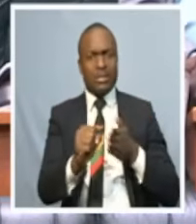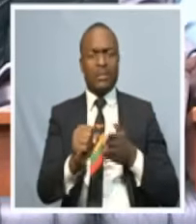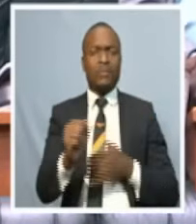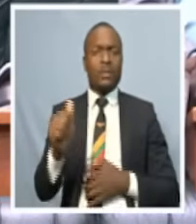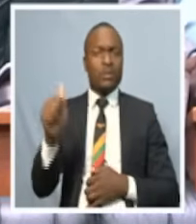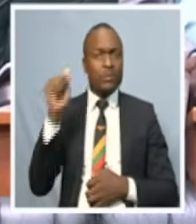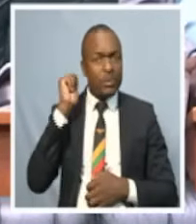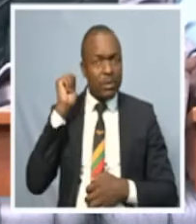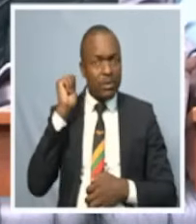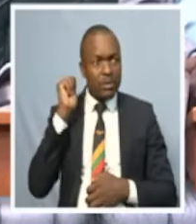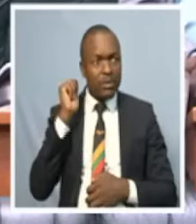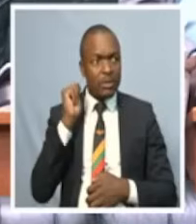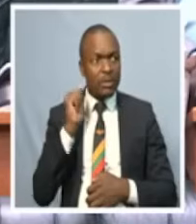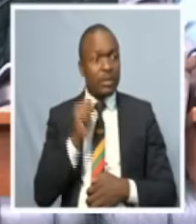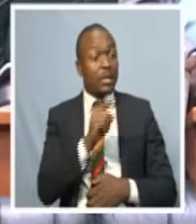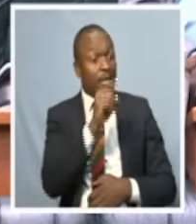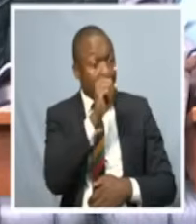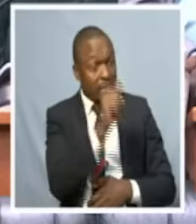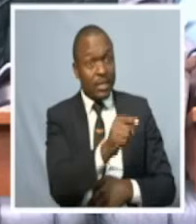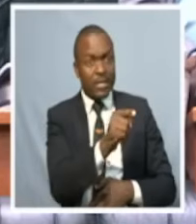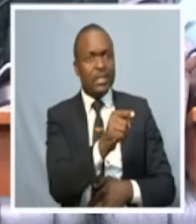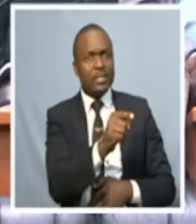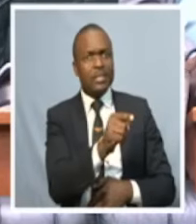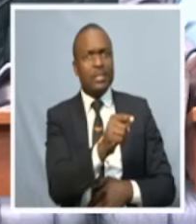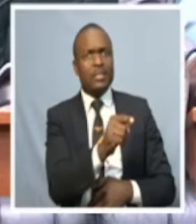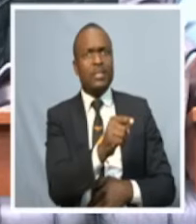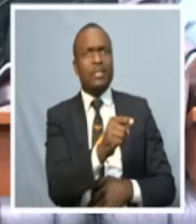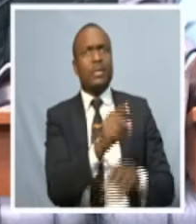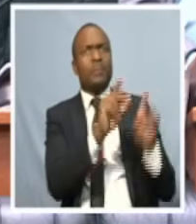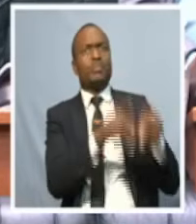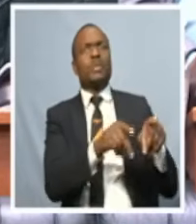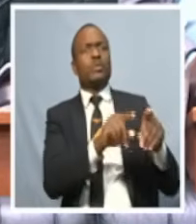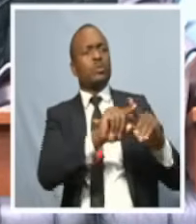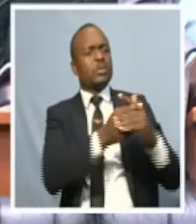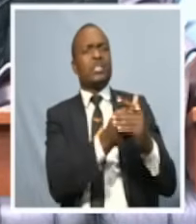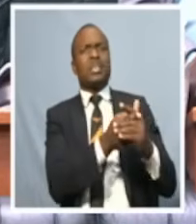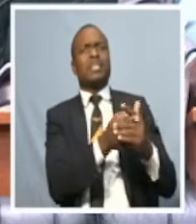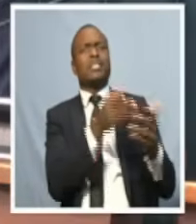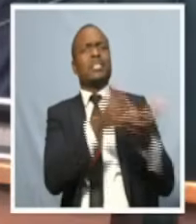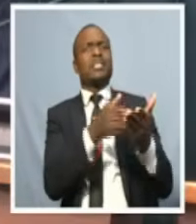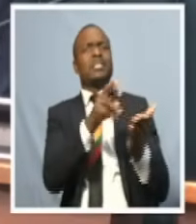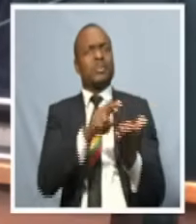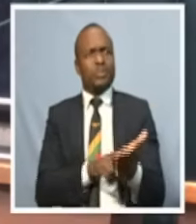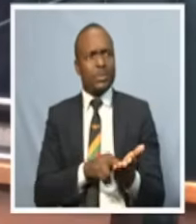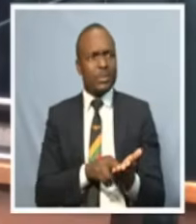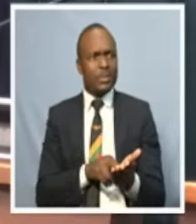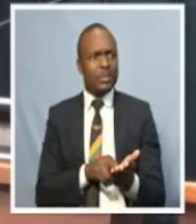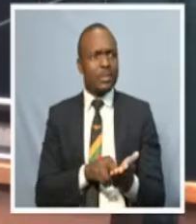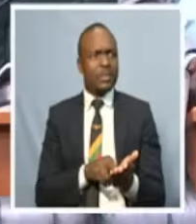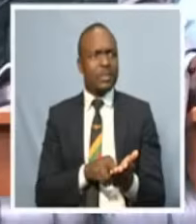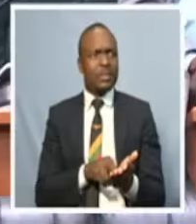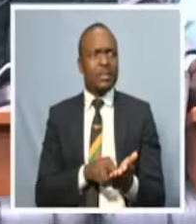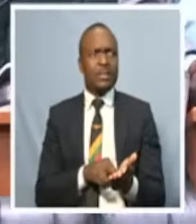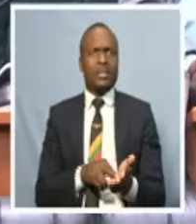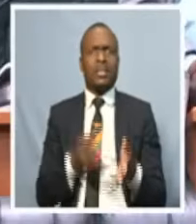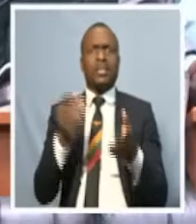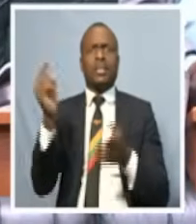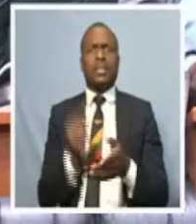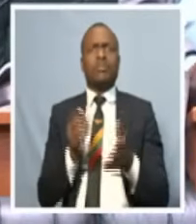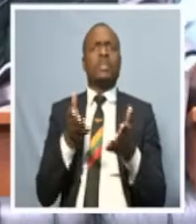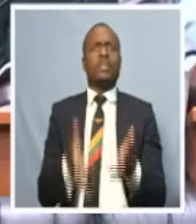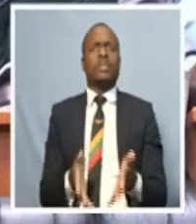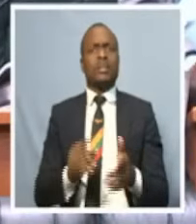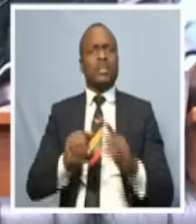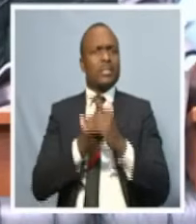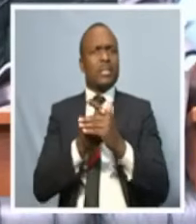refusing. He is one of the authors, Madam Speaker, of those reports. And then he comes here